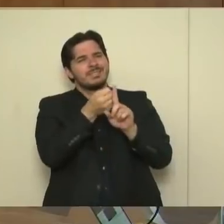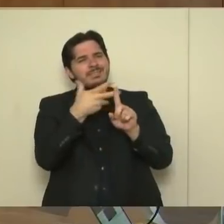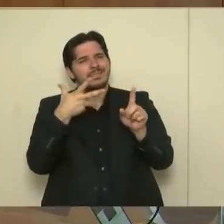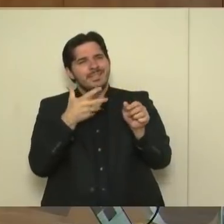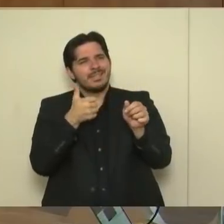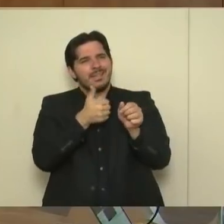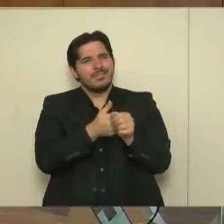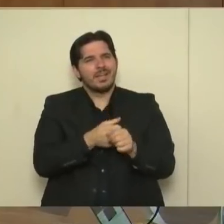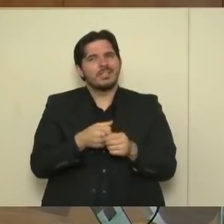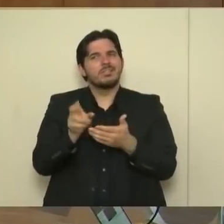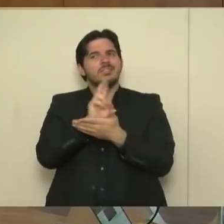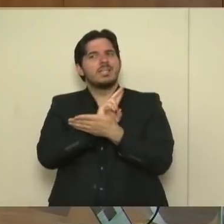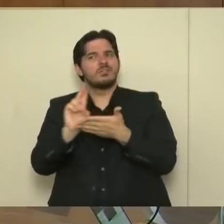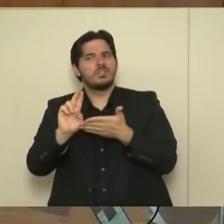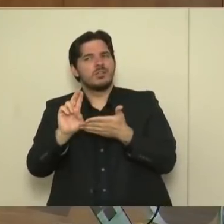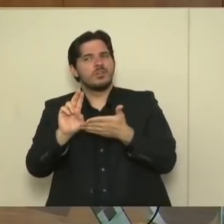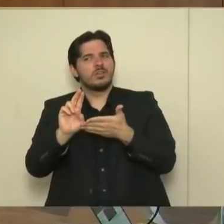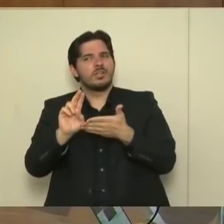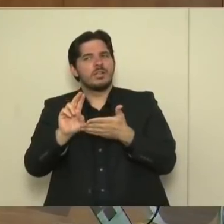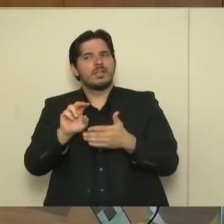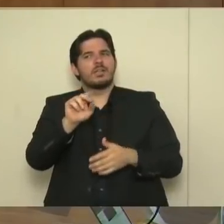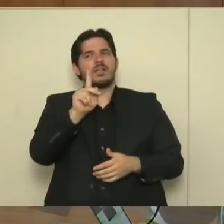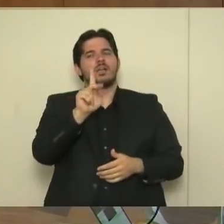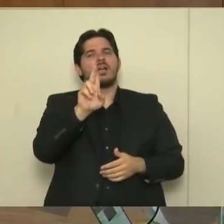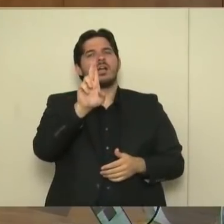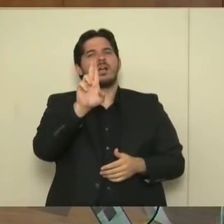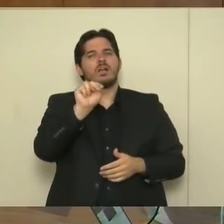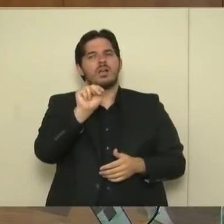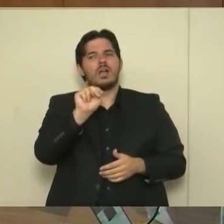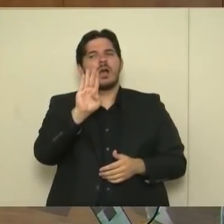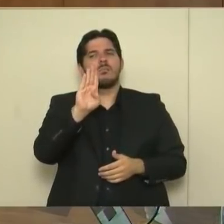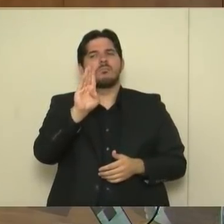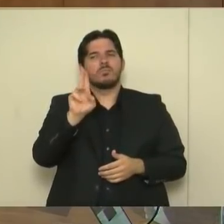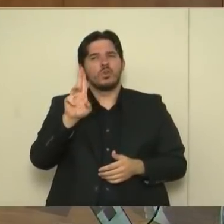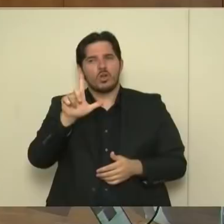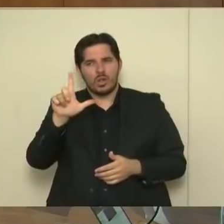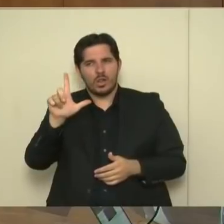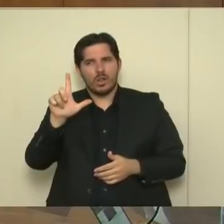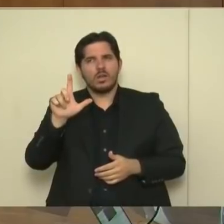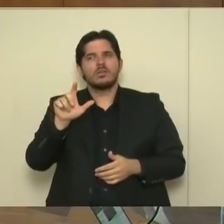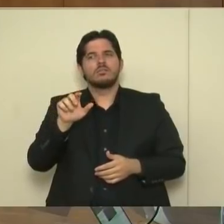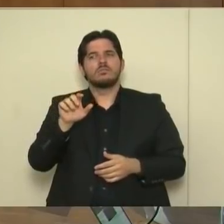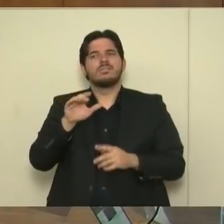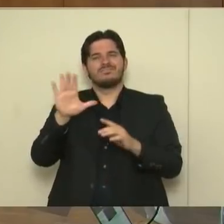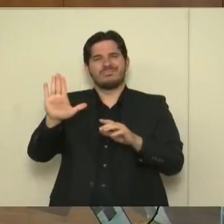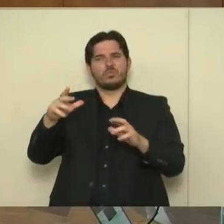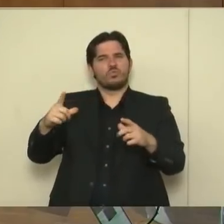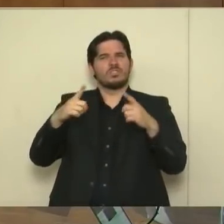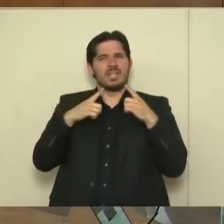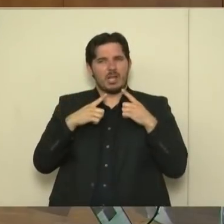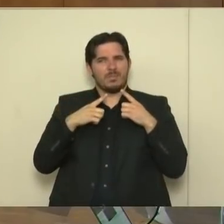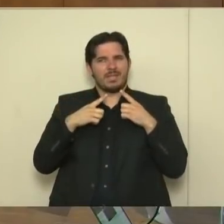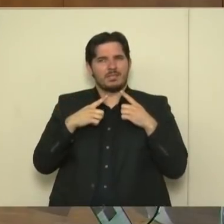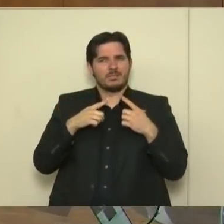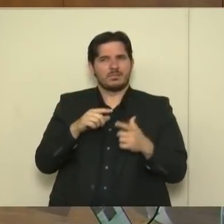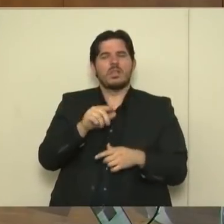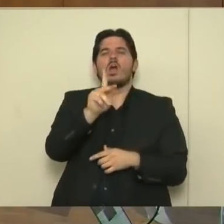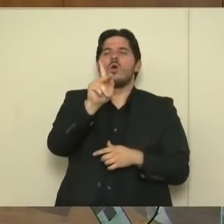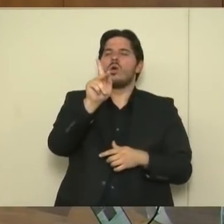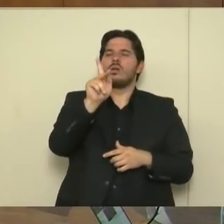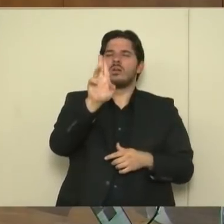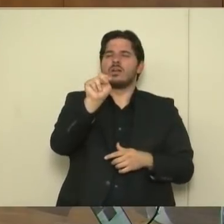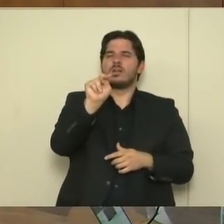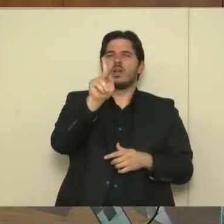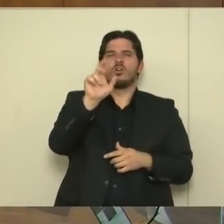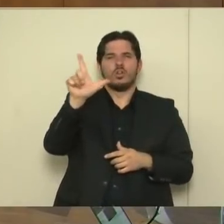Secretary Kunkel's retirement and the search for a new health secretary, which I assume is still happening, as well as any other information